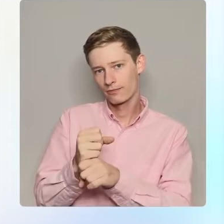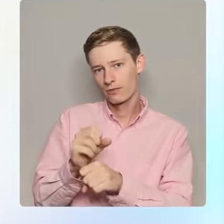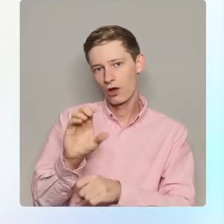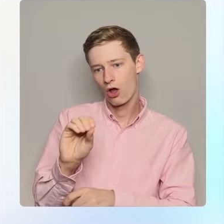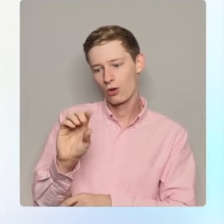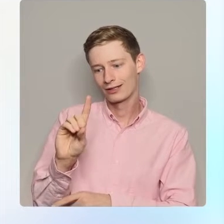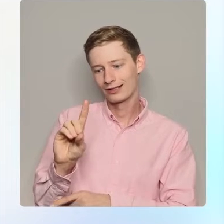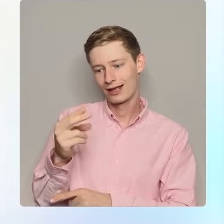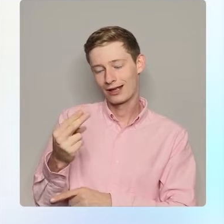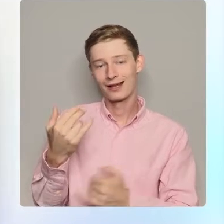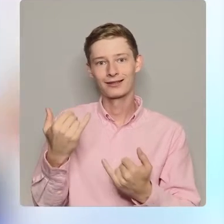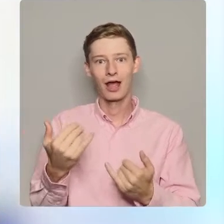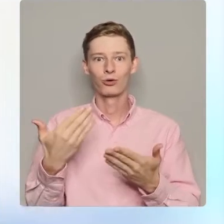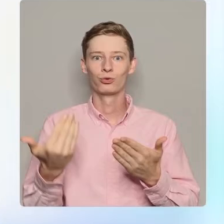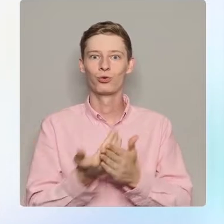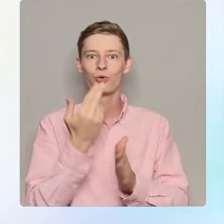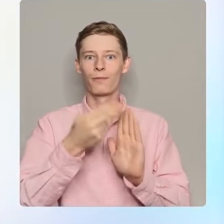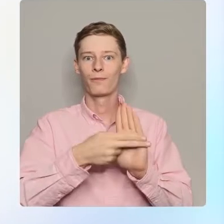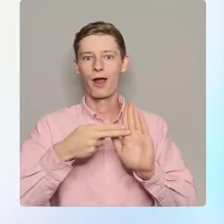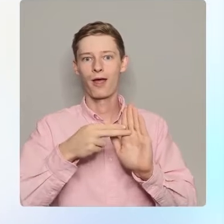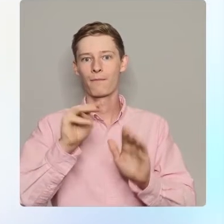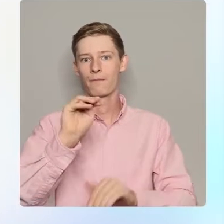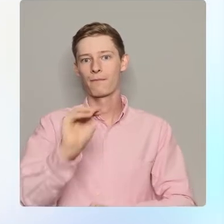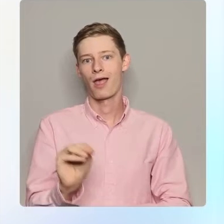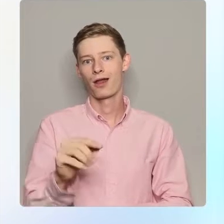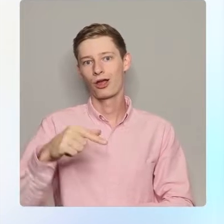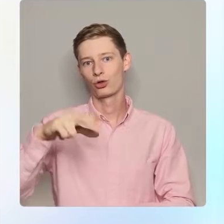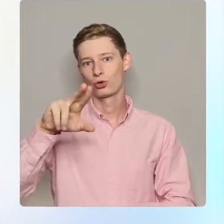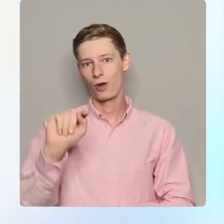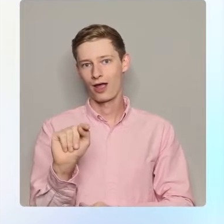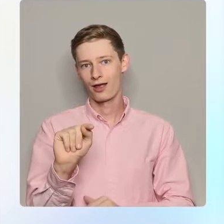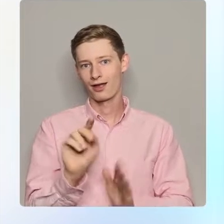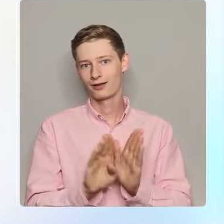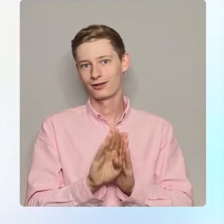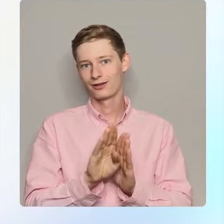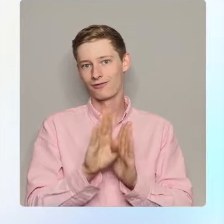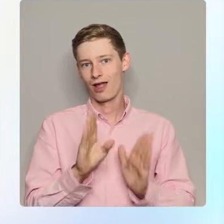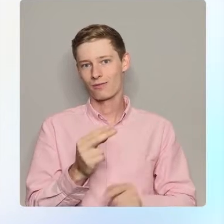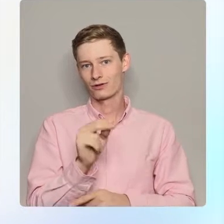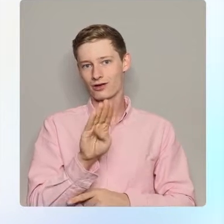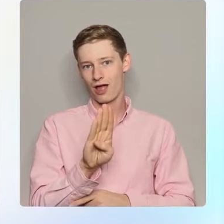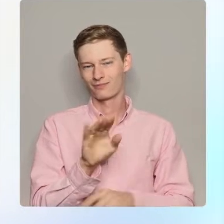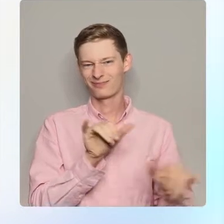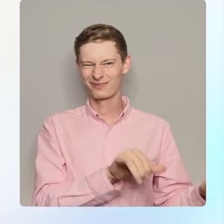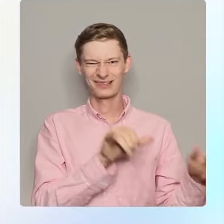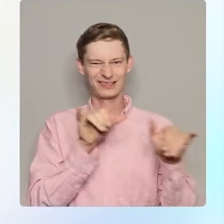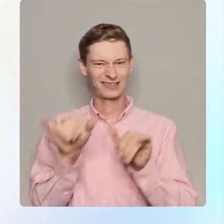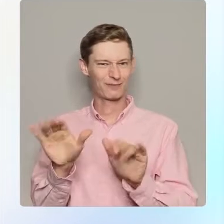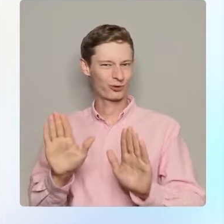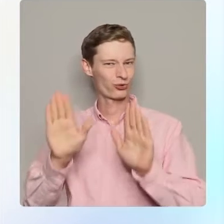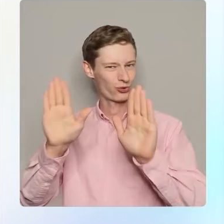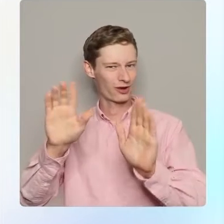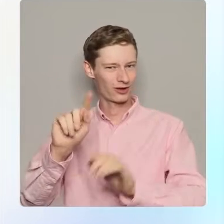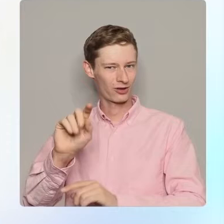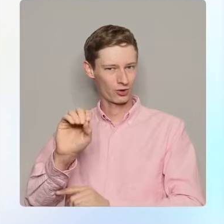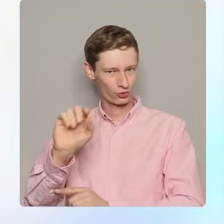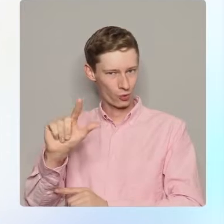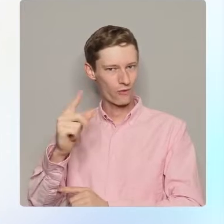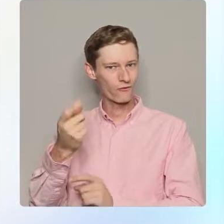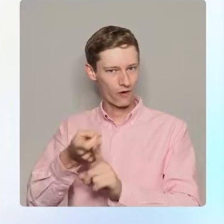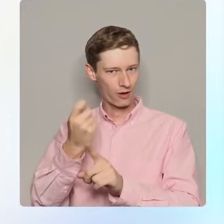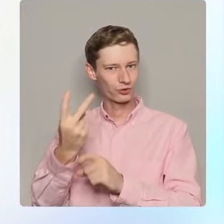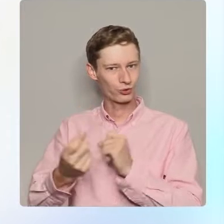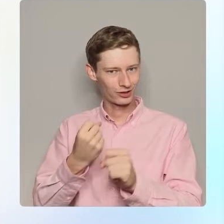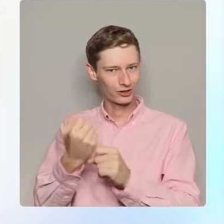want to introduce you the rebranded MetaQuest Developer Hub. It's the same great tool that we released 2 years ago with some new